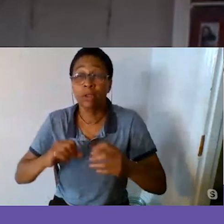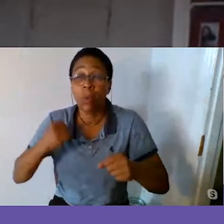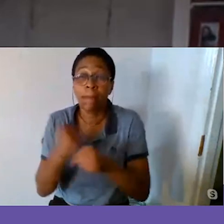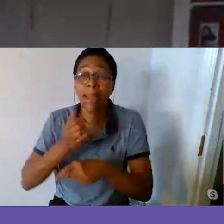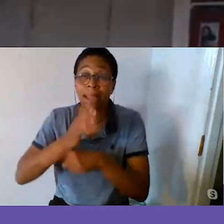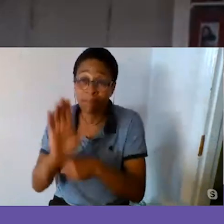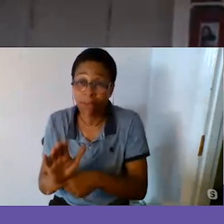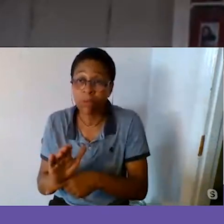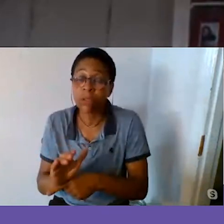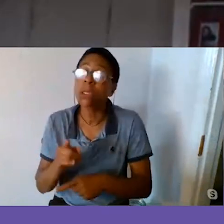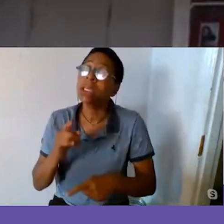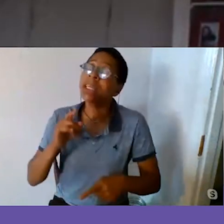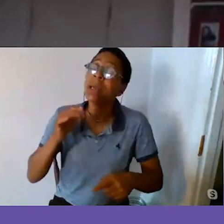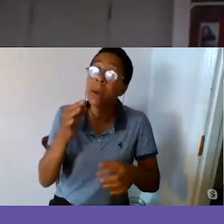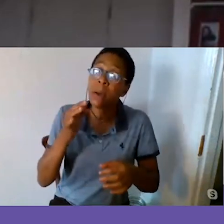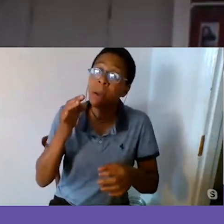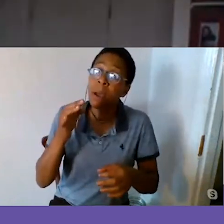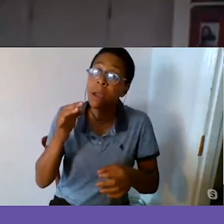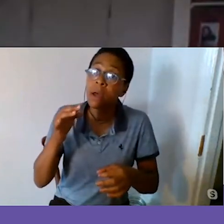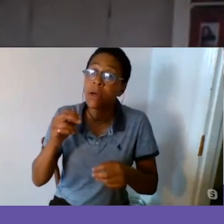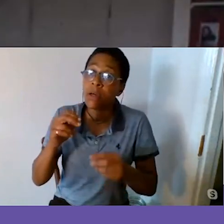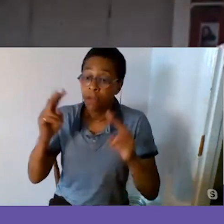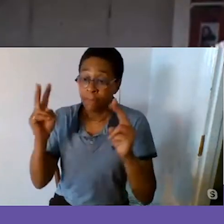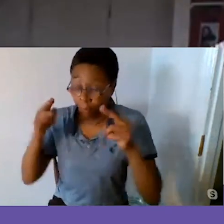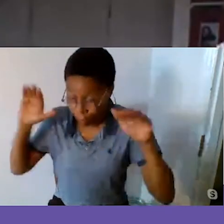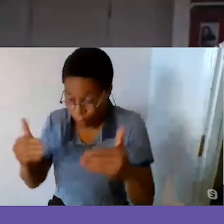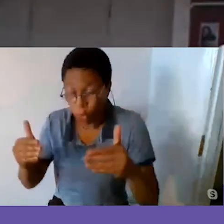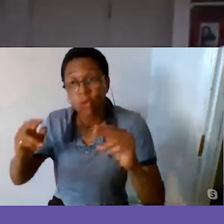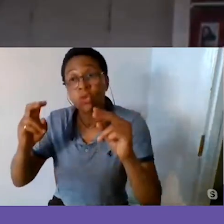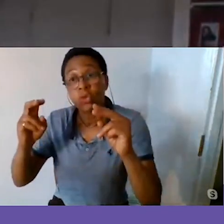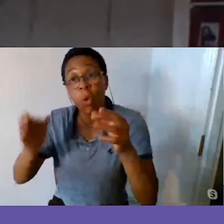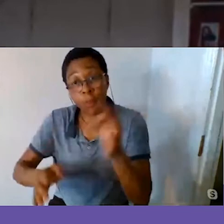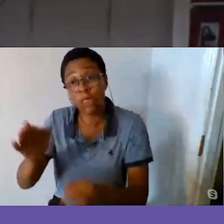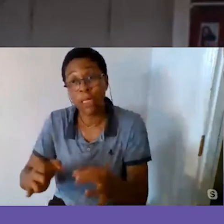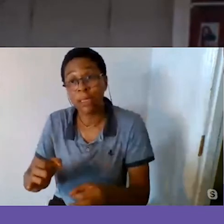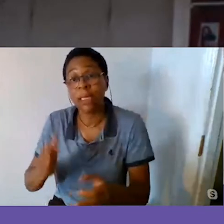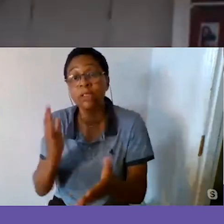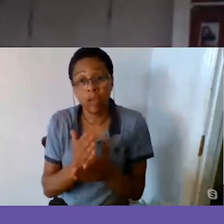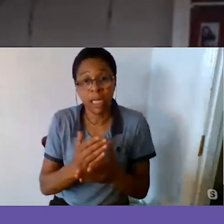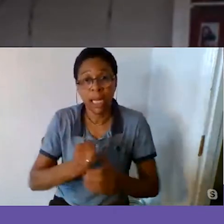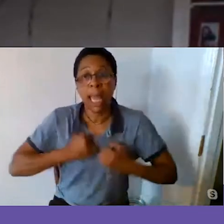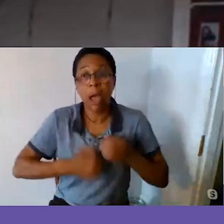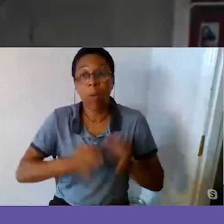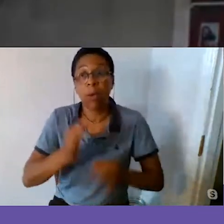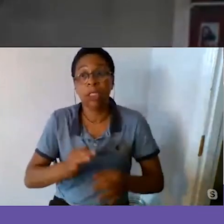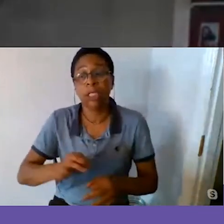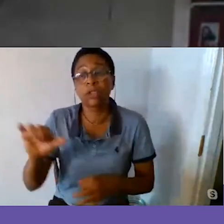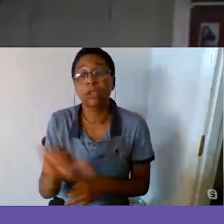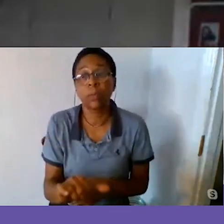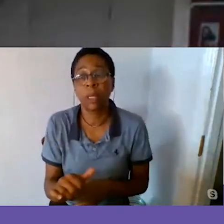about making films politically." And I think that's really important to keep in mind when, yeah, when you are dealing with